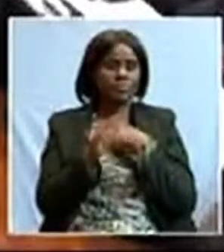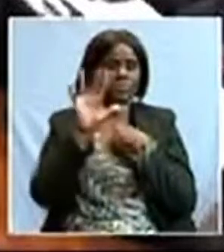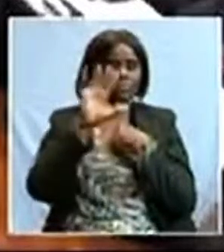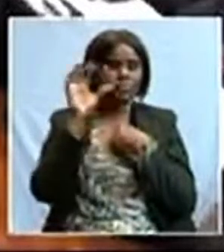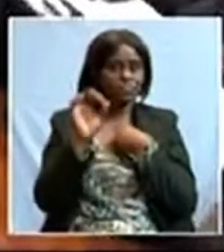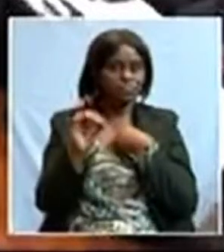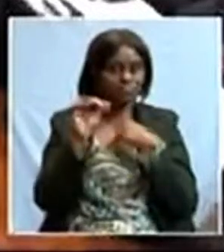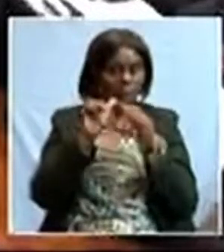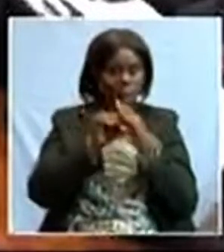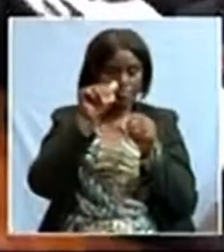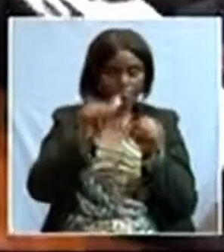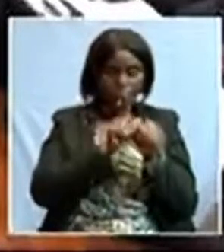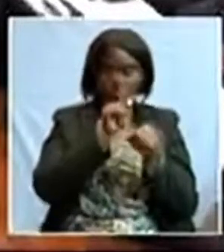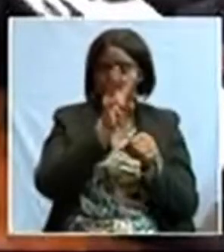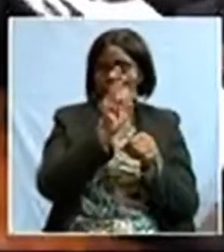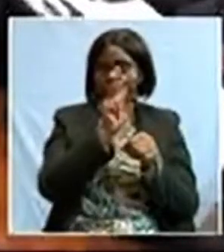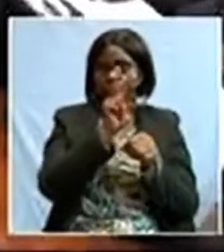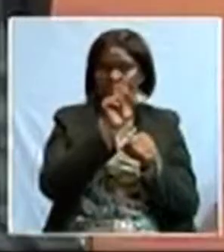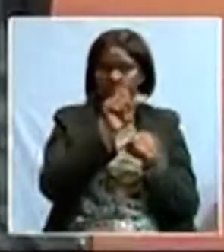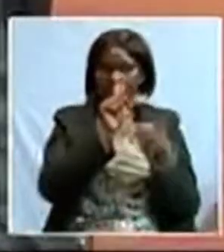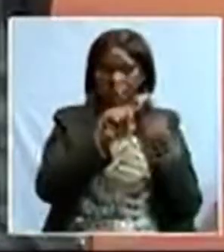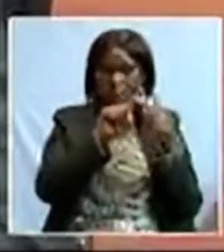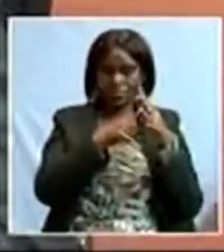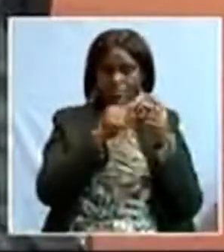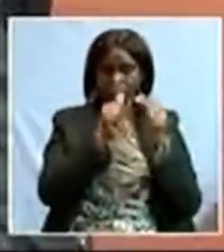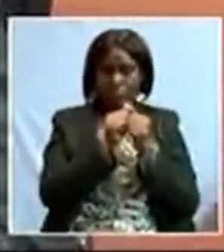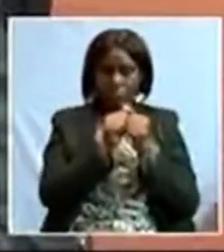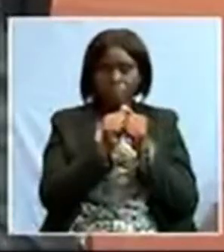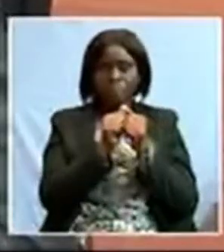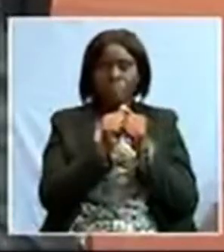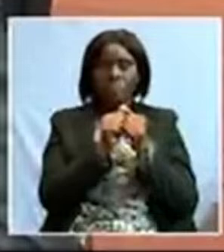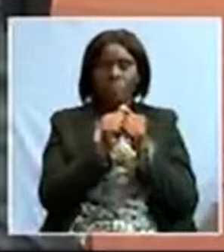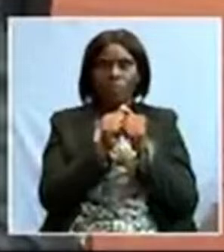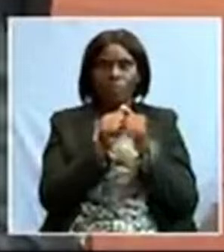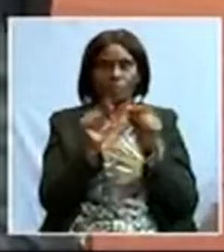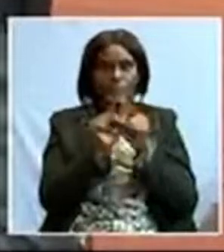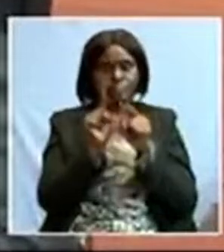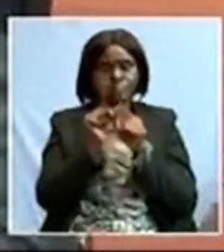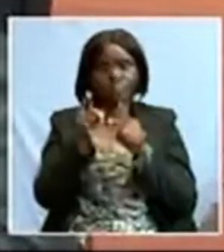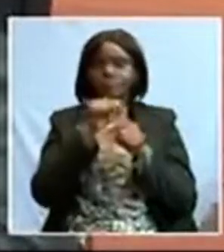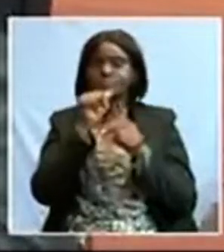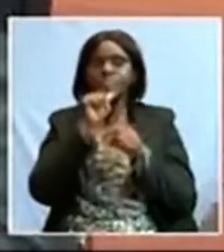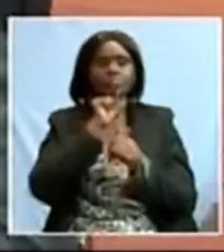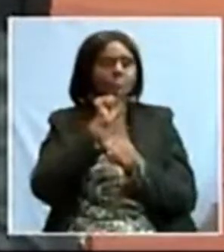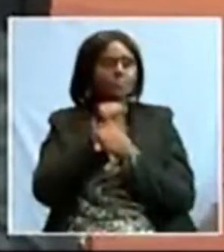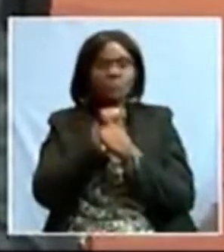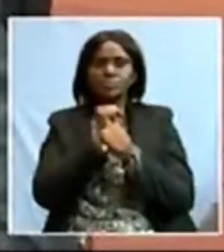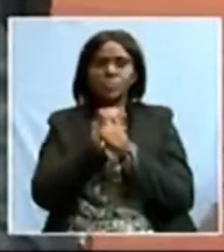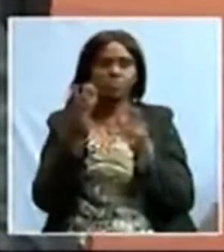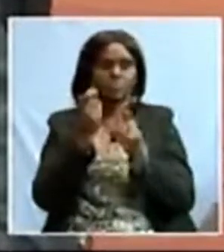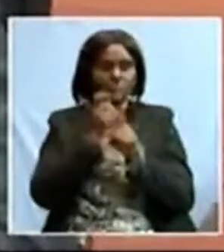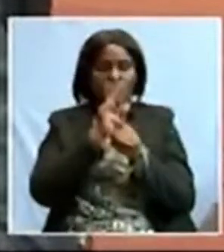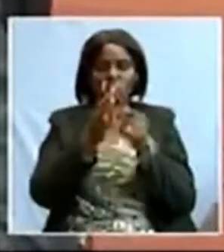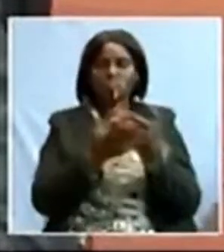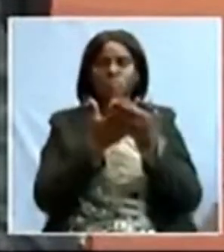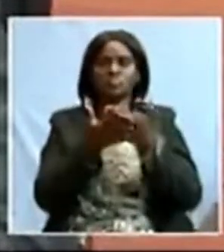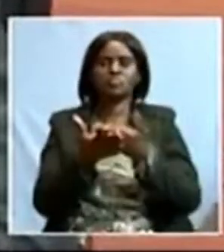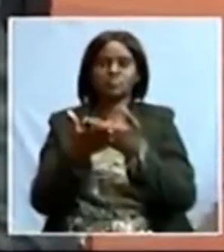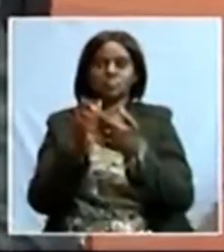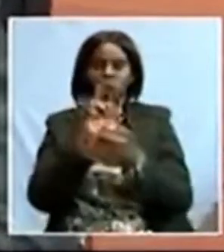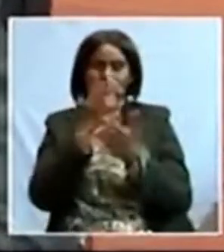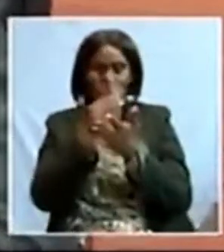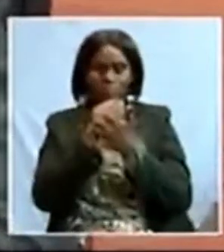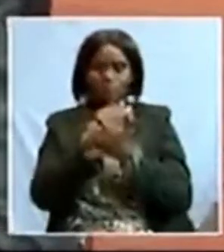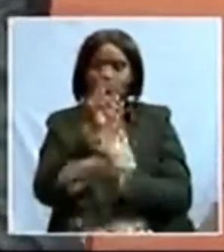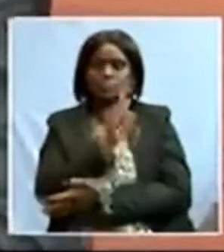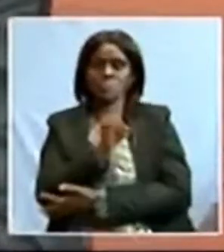5% in each ward to start with? And you didn't do that. From your submission, that money has been